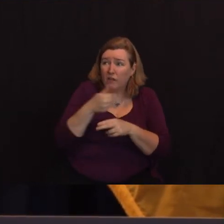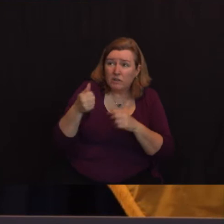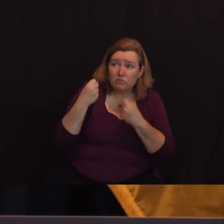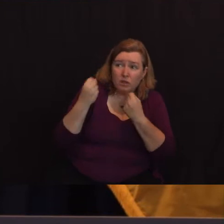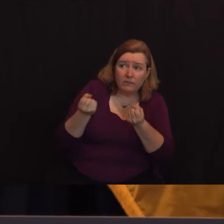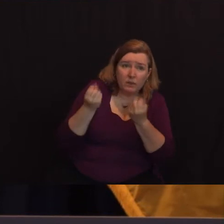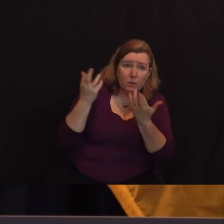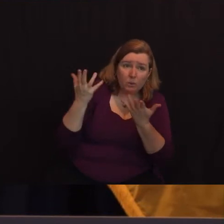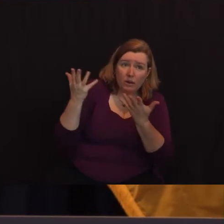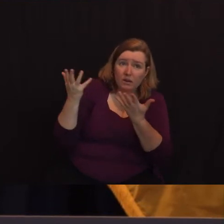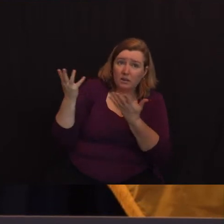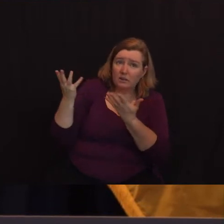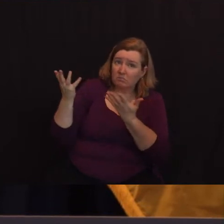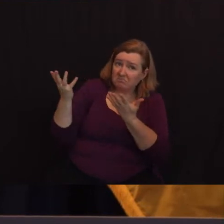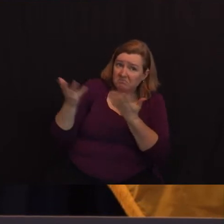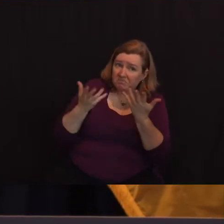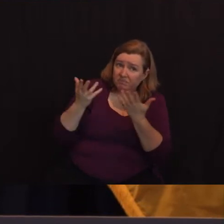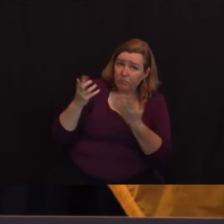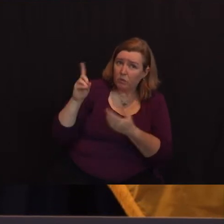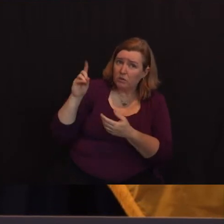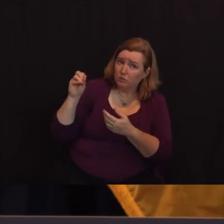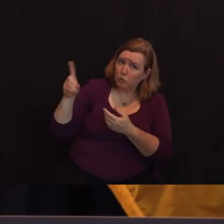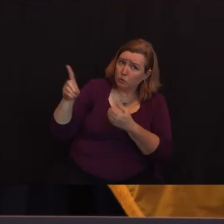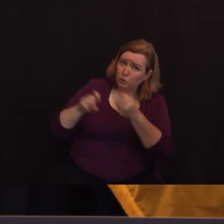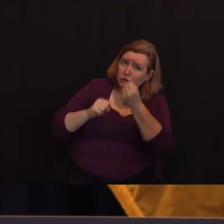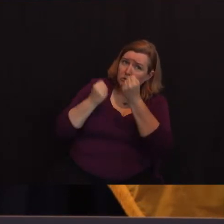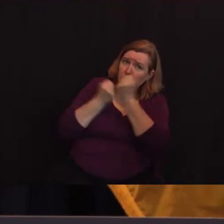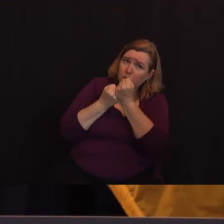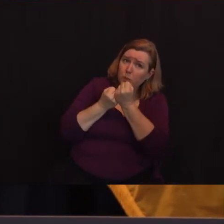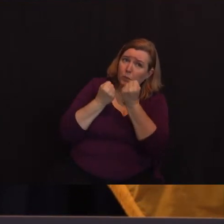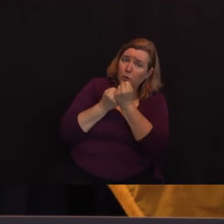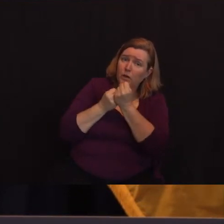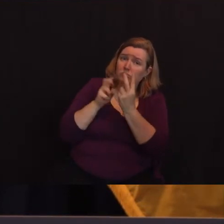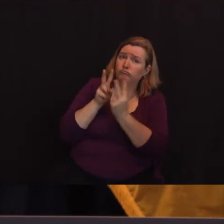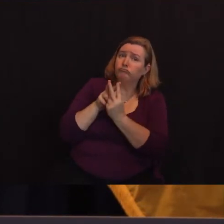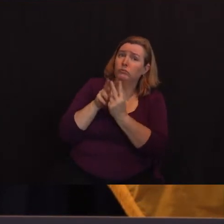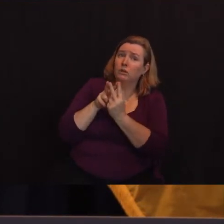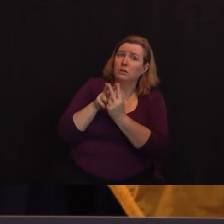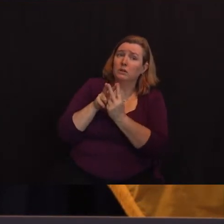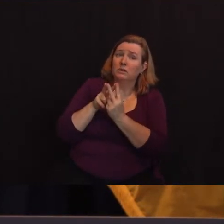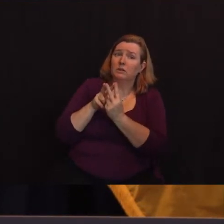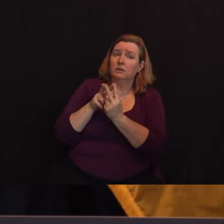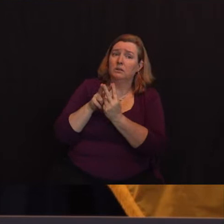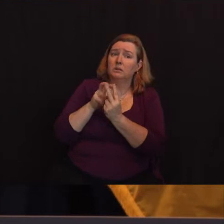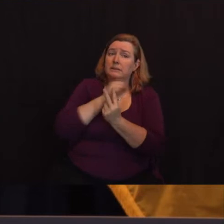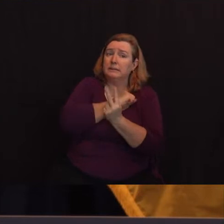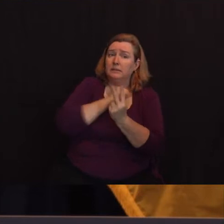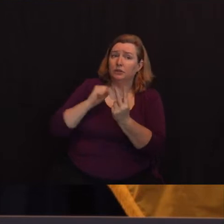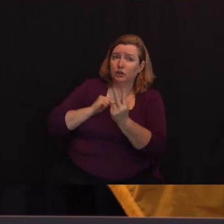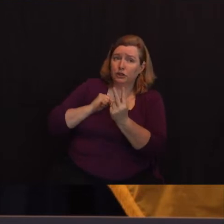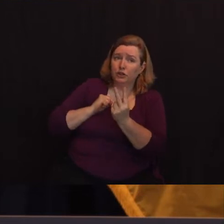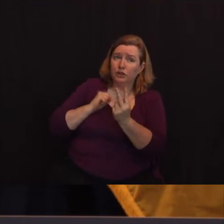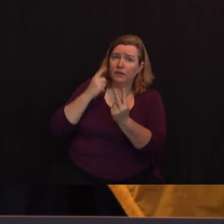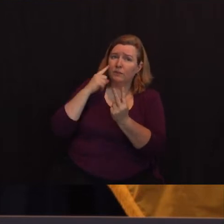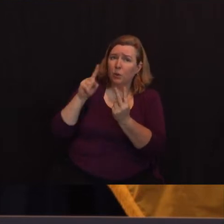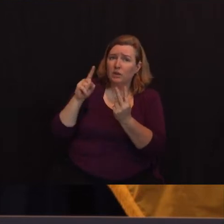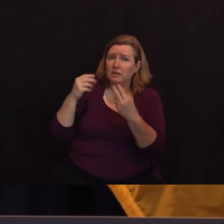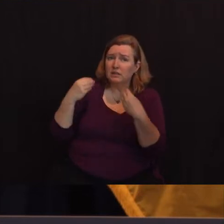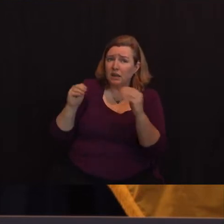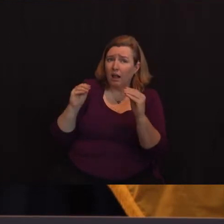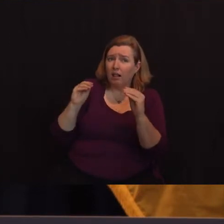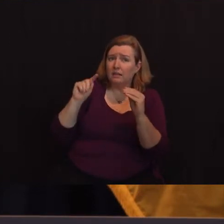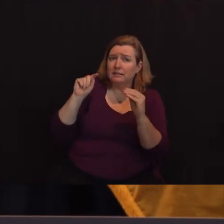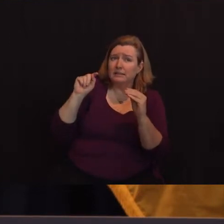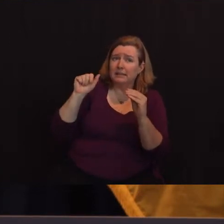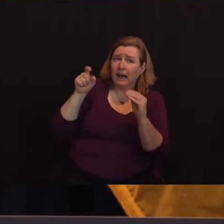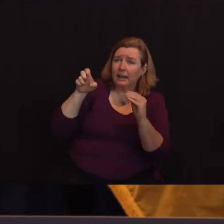by Representative Gottheimer and Senator Lagana to impose a sales tax for non-New Jersey residents on